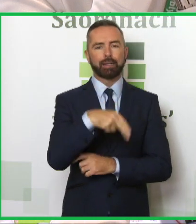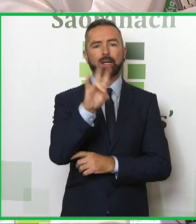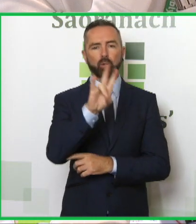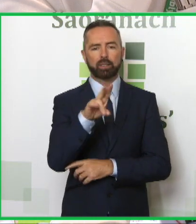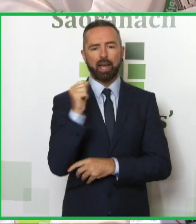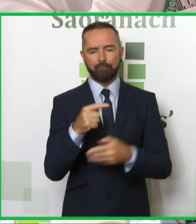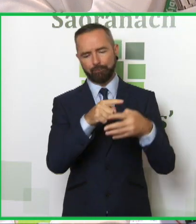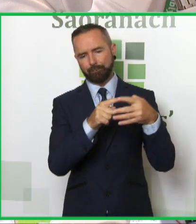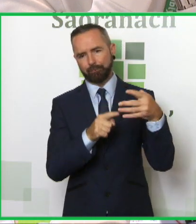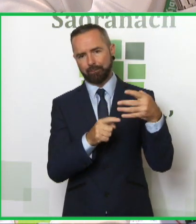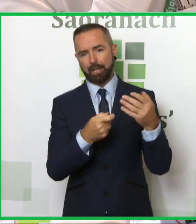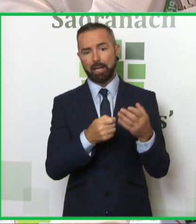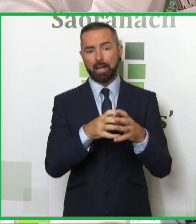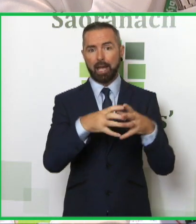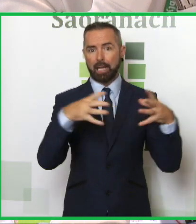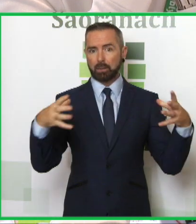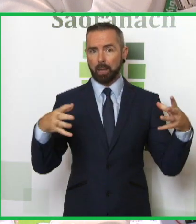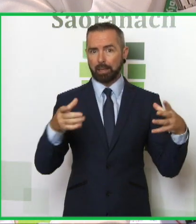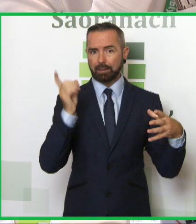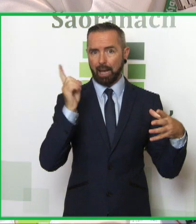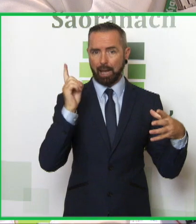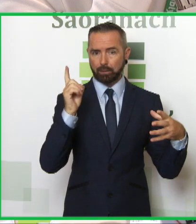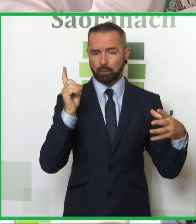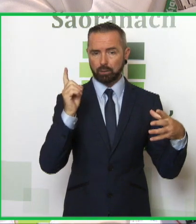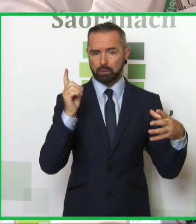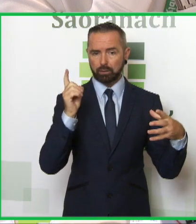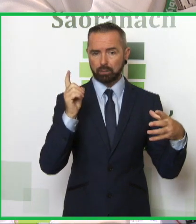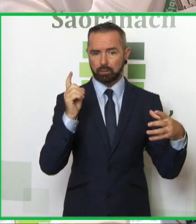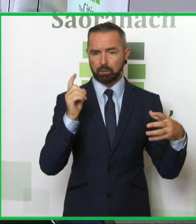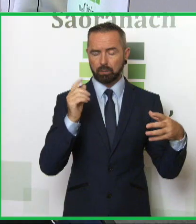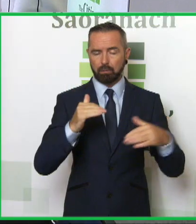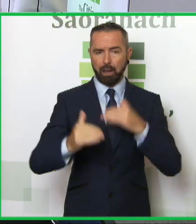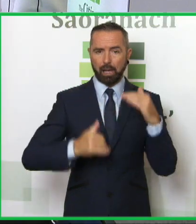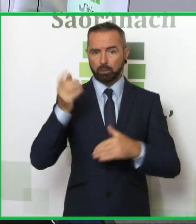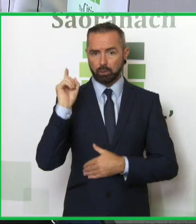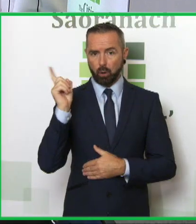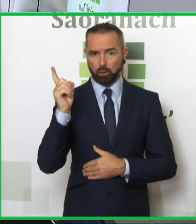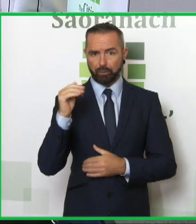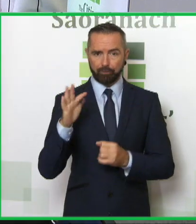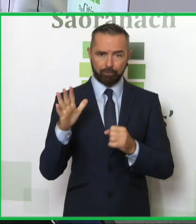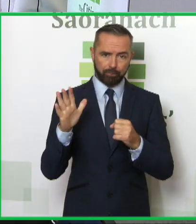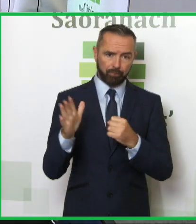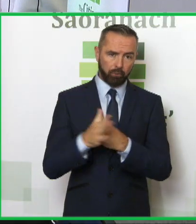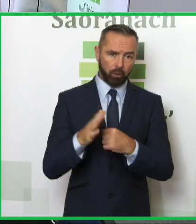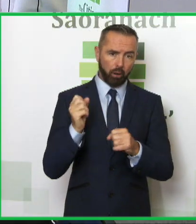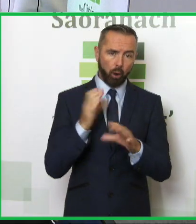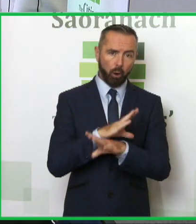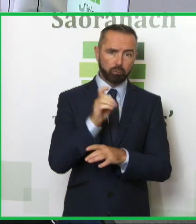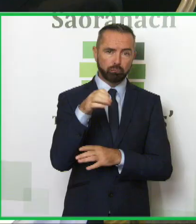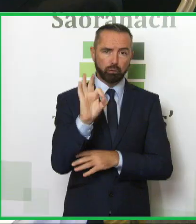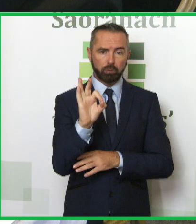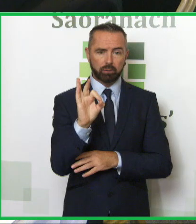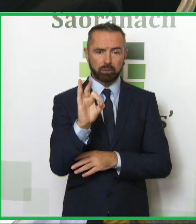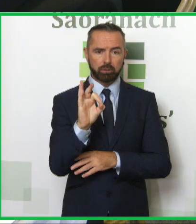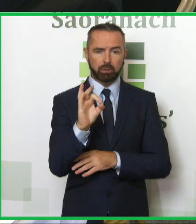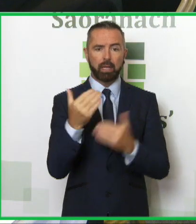vote on. Expand the terms of the adult caution scheme to cover all illicit drugs. So currently it applies to cannabis-related offences only, but